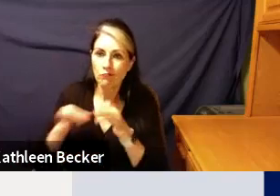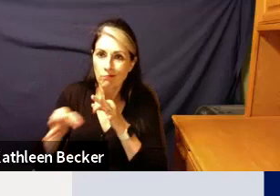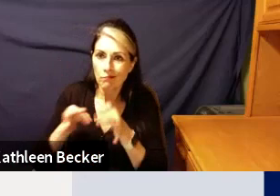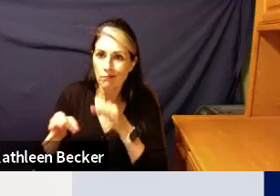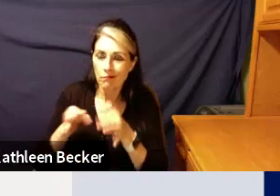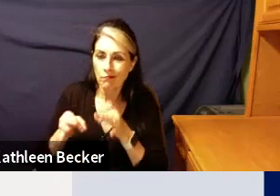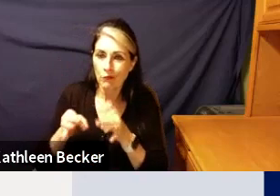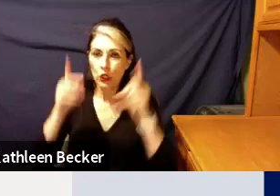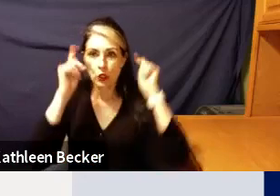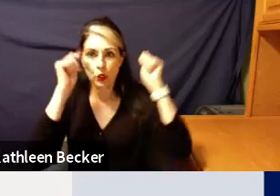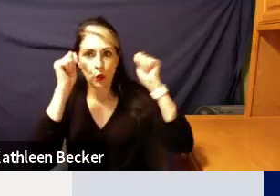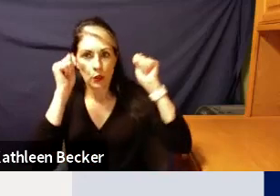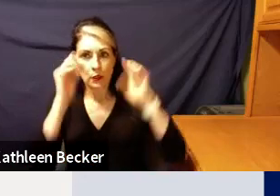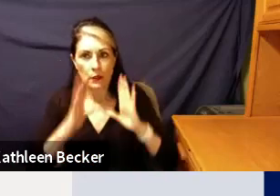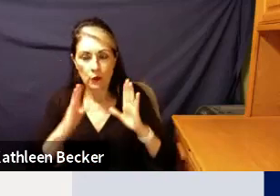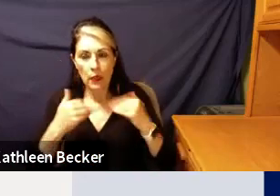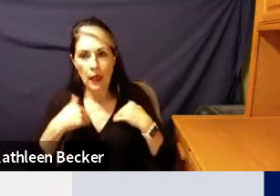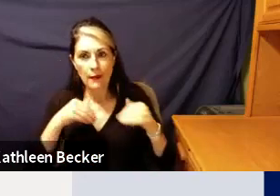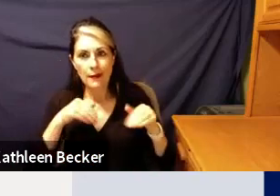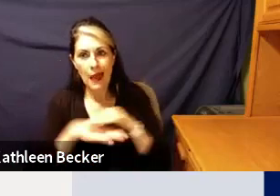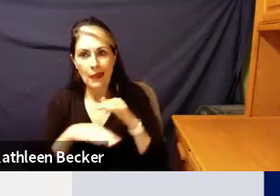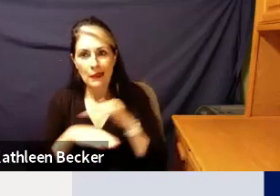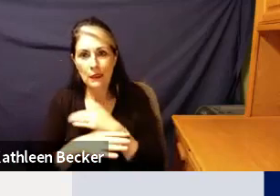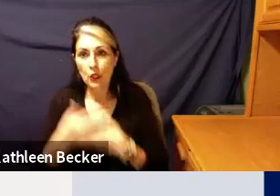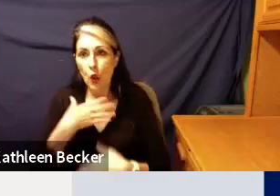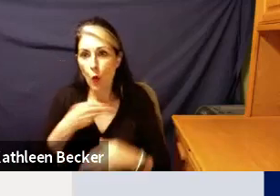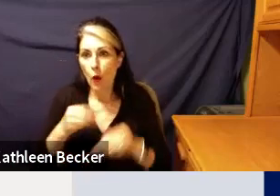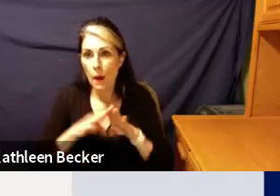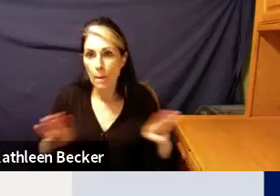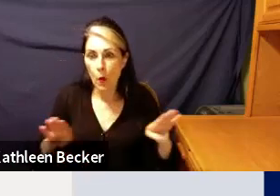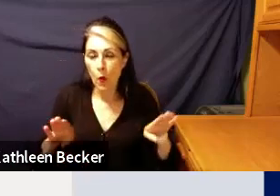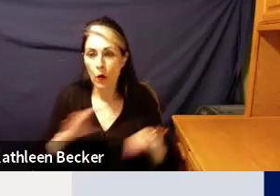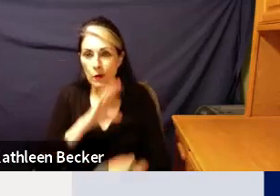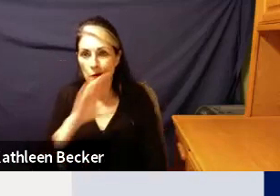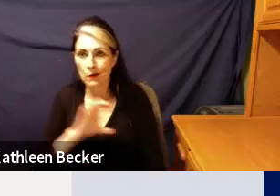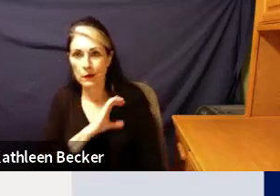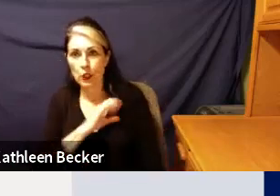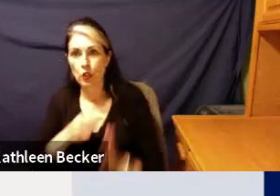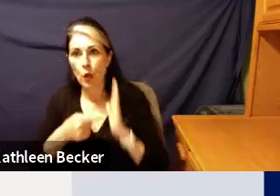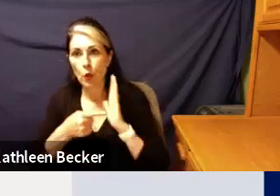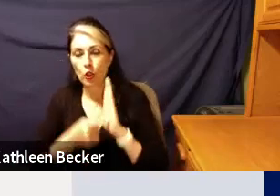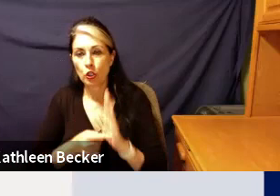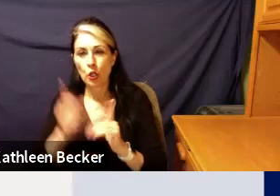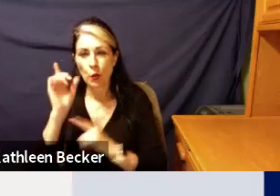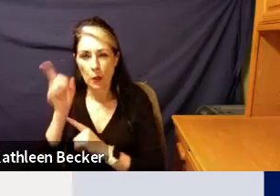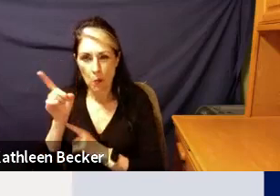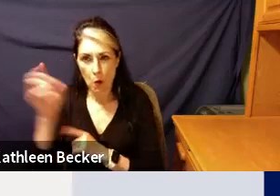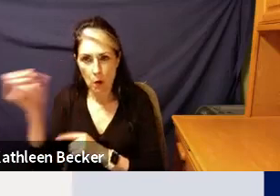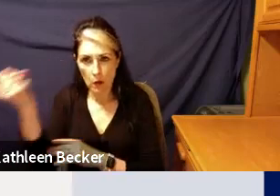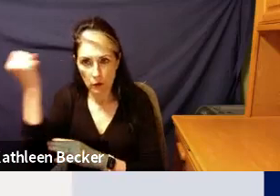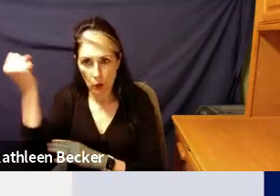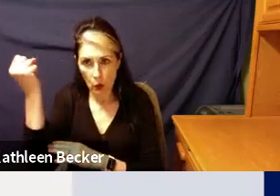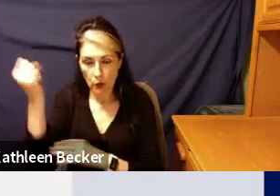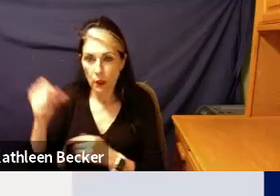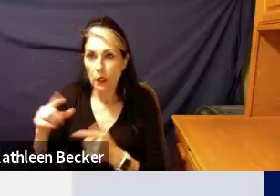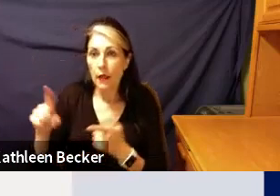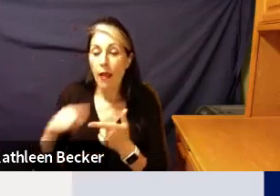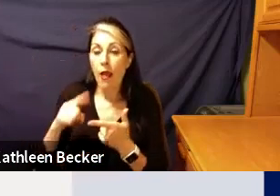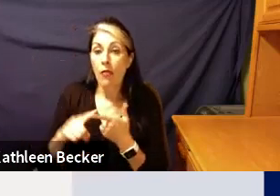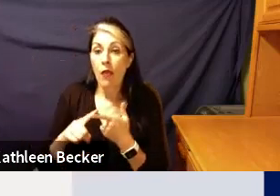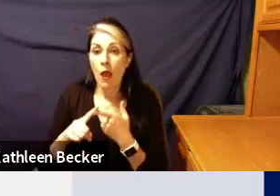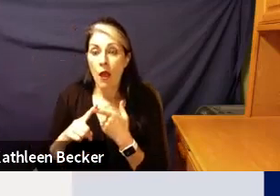has access to those. There is a whiteboard feature, which I will show you in just a moment.